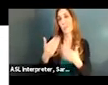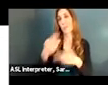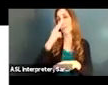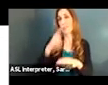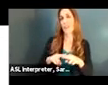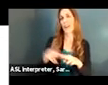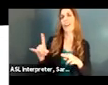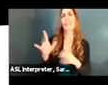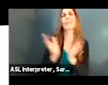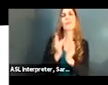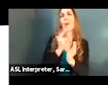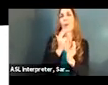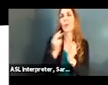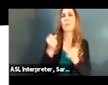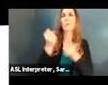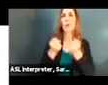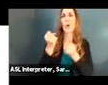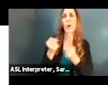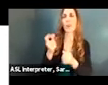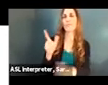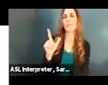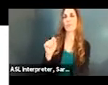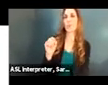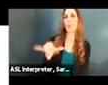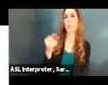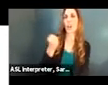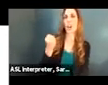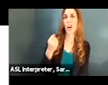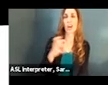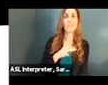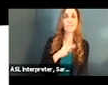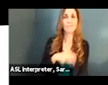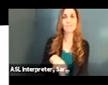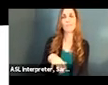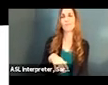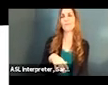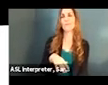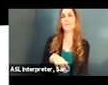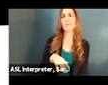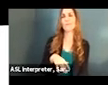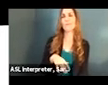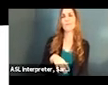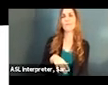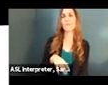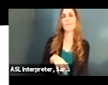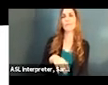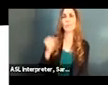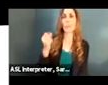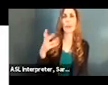control car, which is a switch activated toy car. So like Kim said, we don't have any plush switch activated toys, but we have all